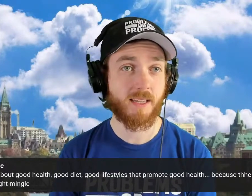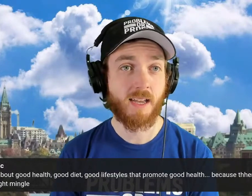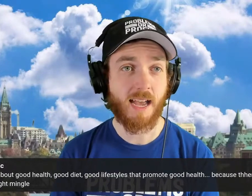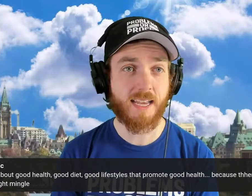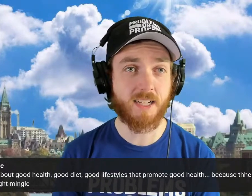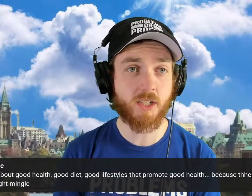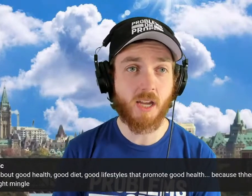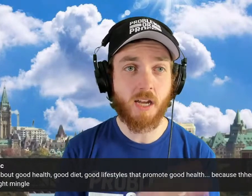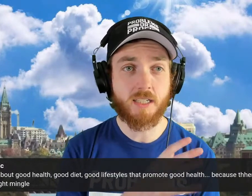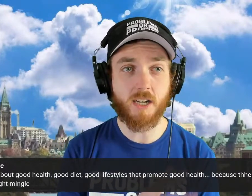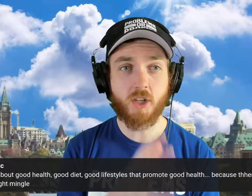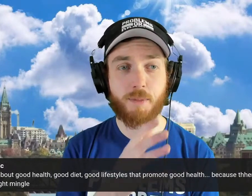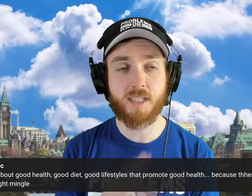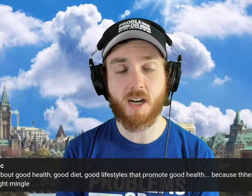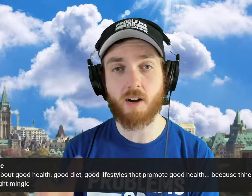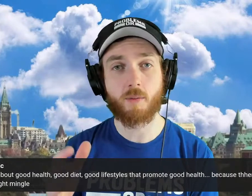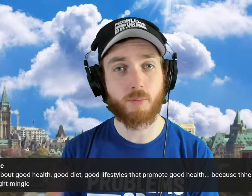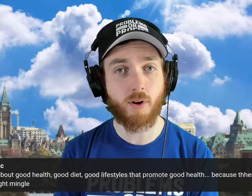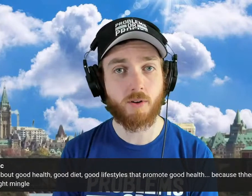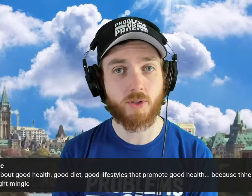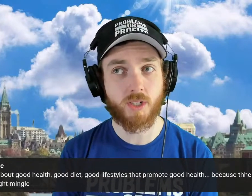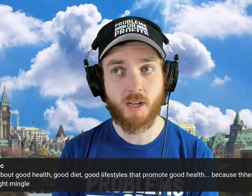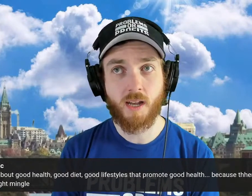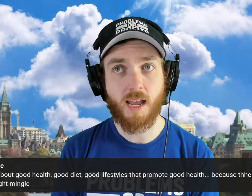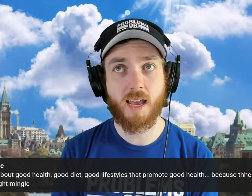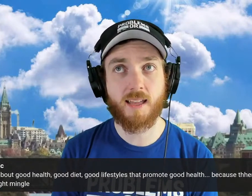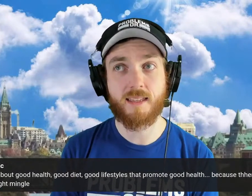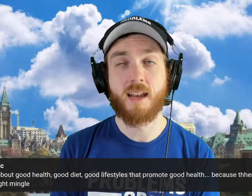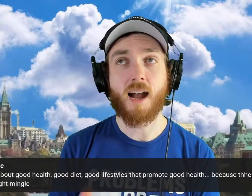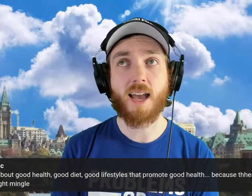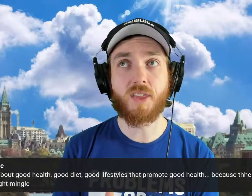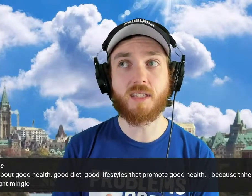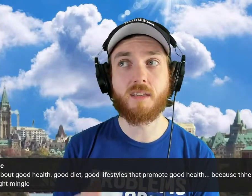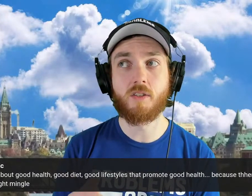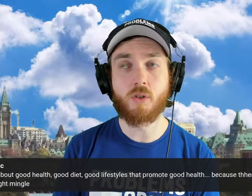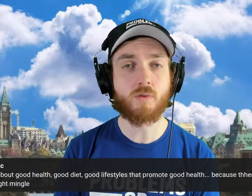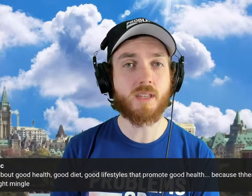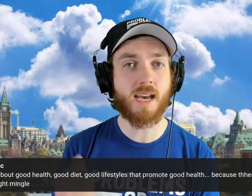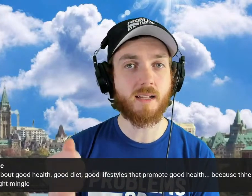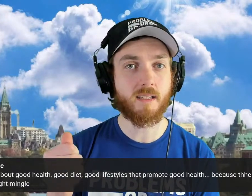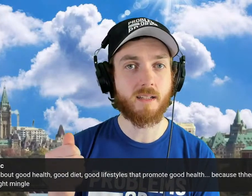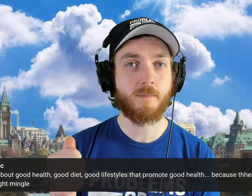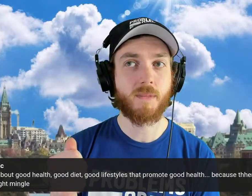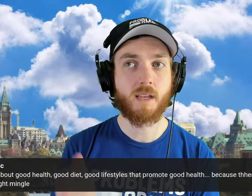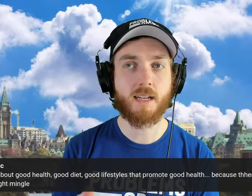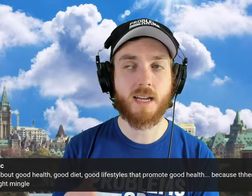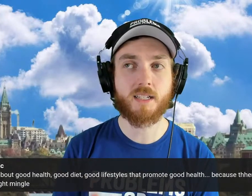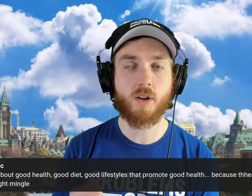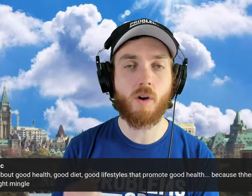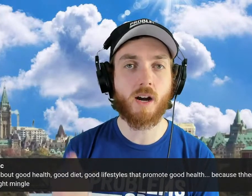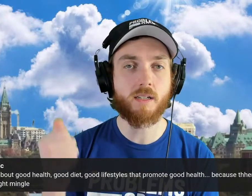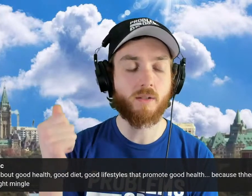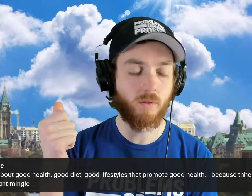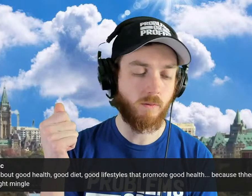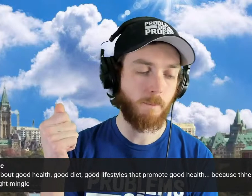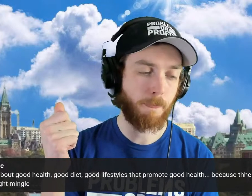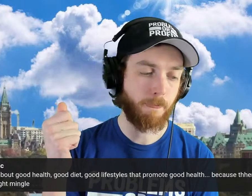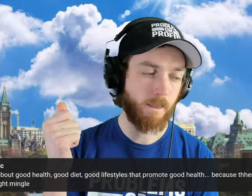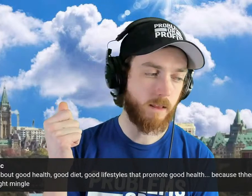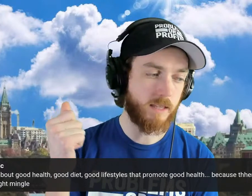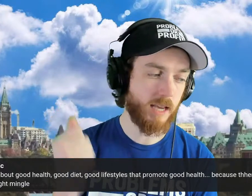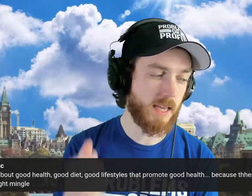little bit. Again, it's just such a bizarre approach. And I think due to that, it's so hard